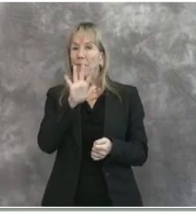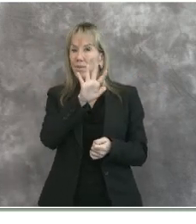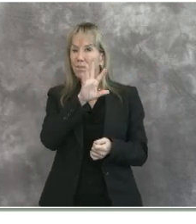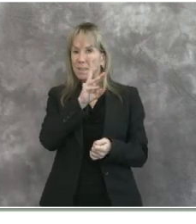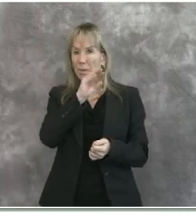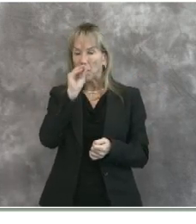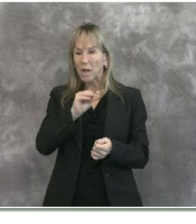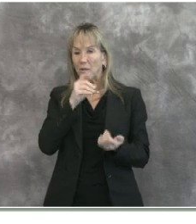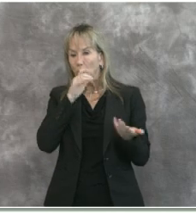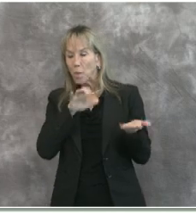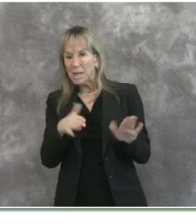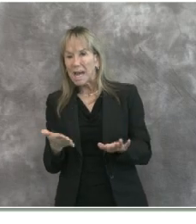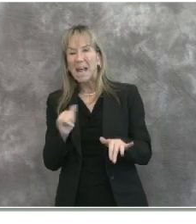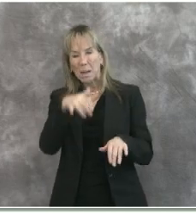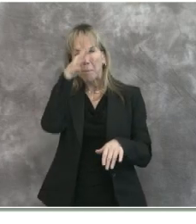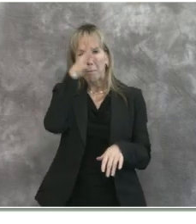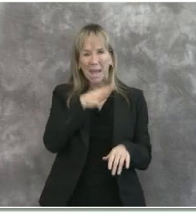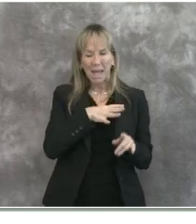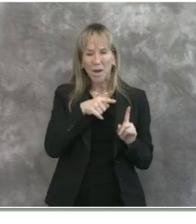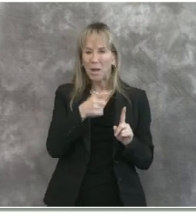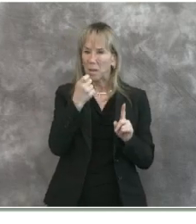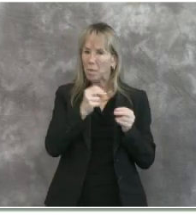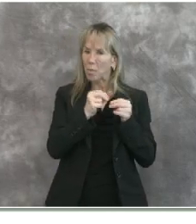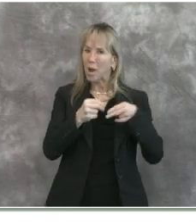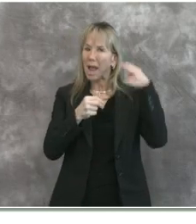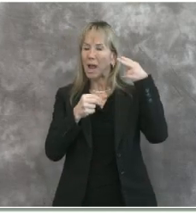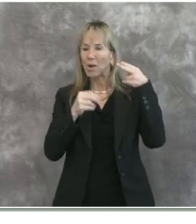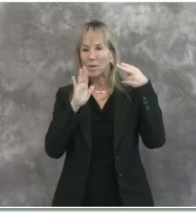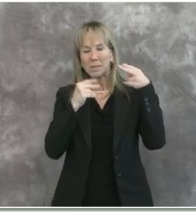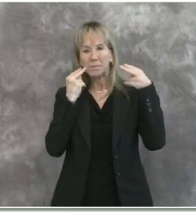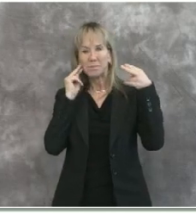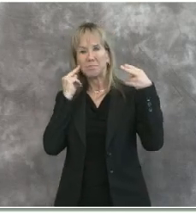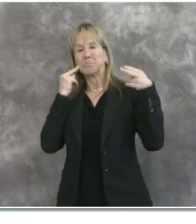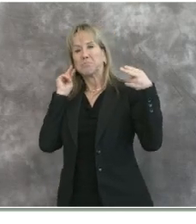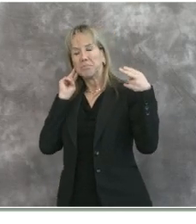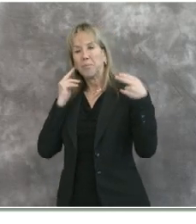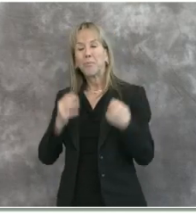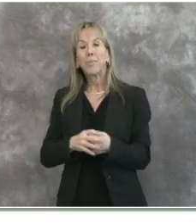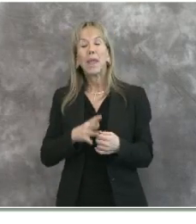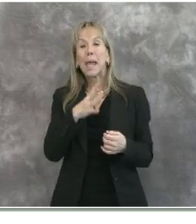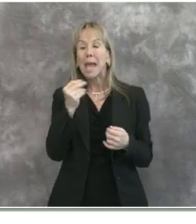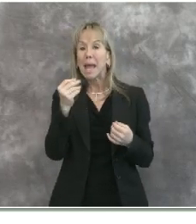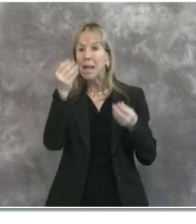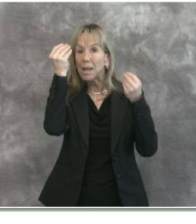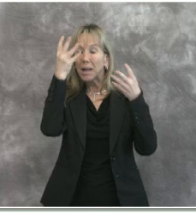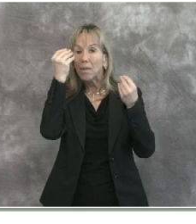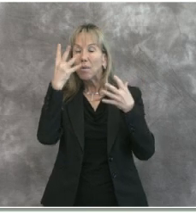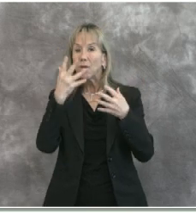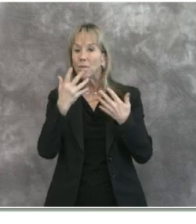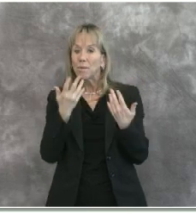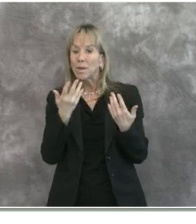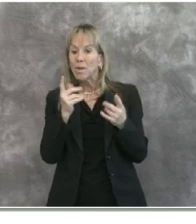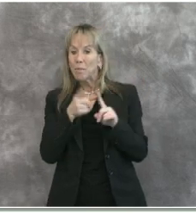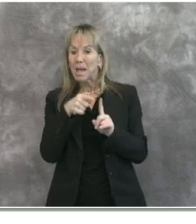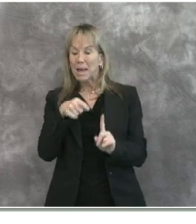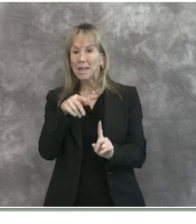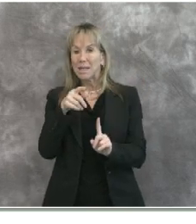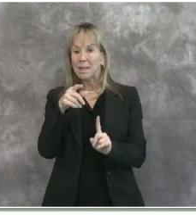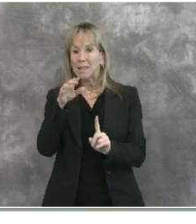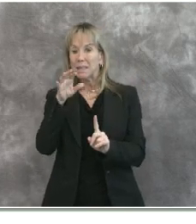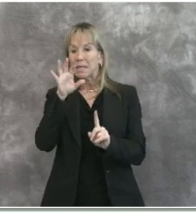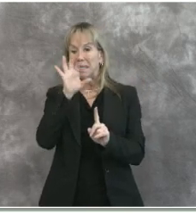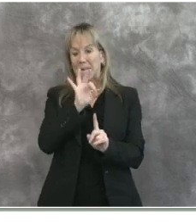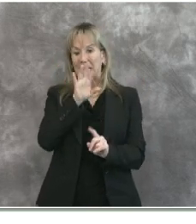56% were male, which is a bit higher than the overall number amongst the reported cases. And we have data for 92 of the 96 deaths on